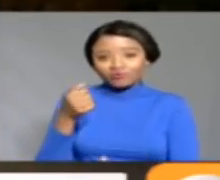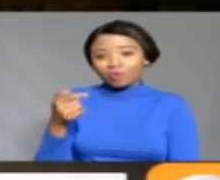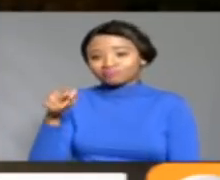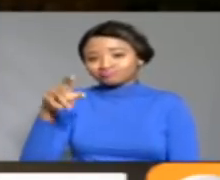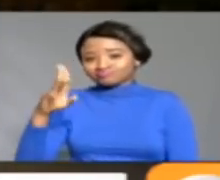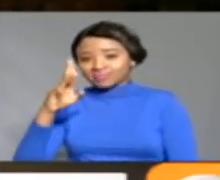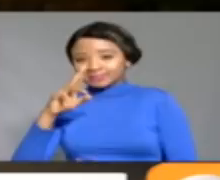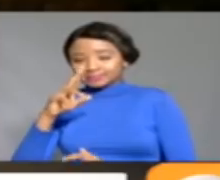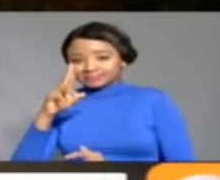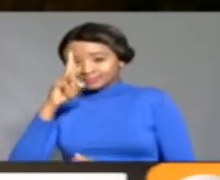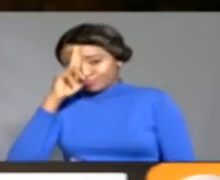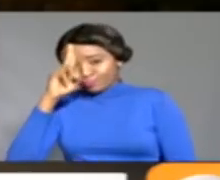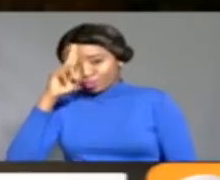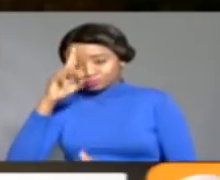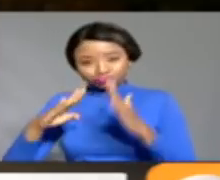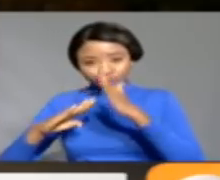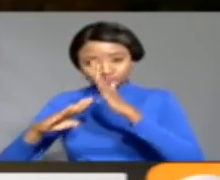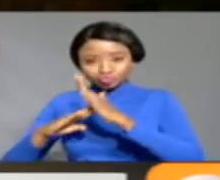case. Remember, there are